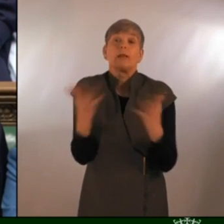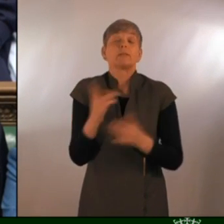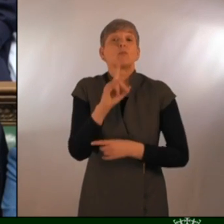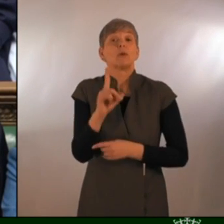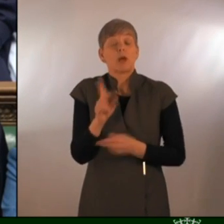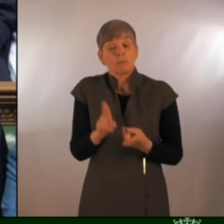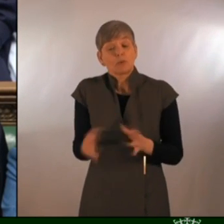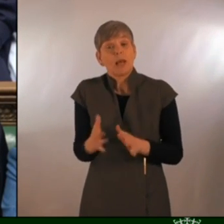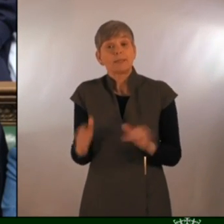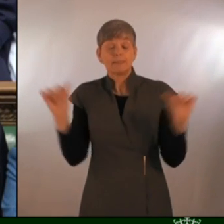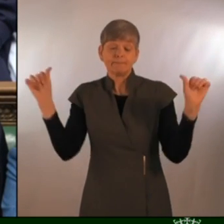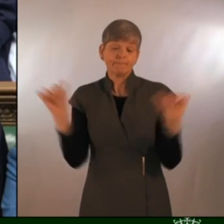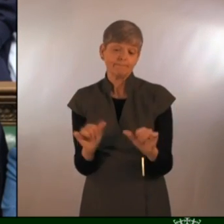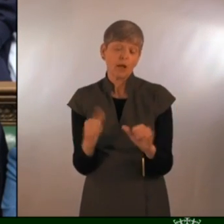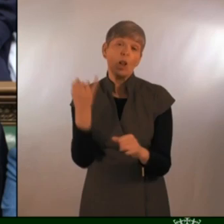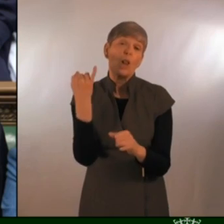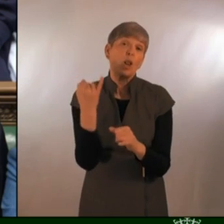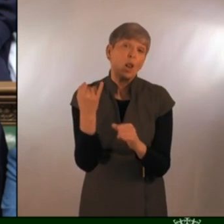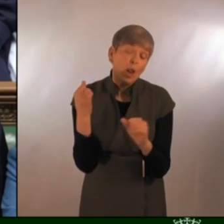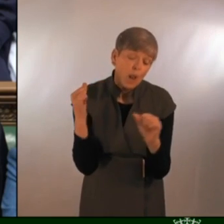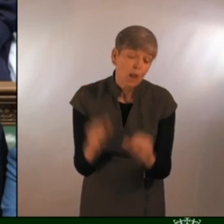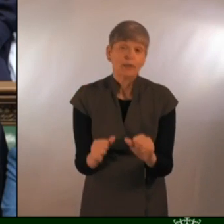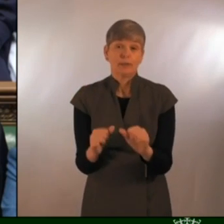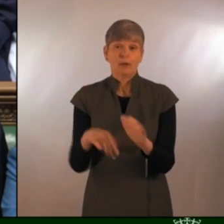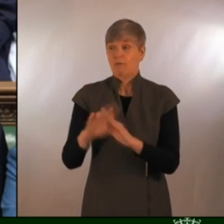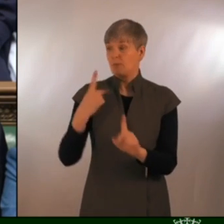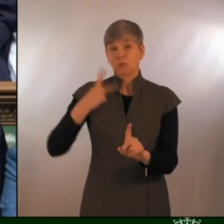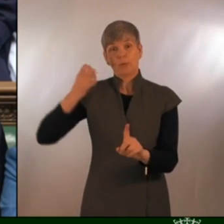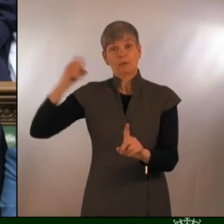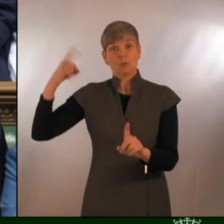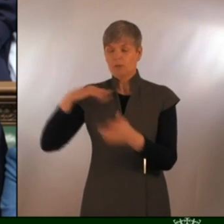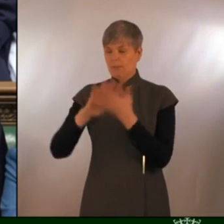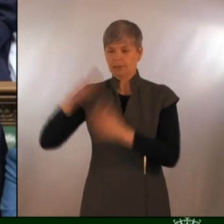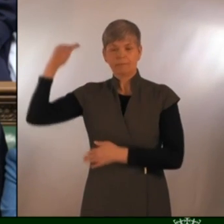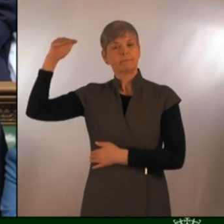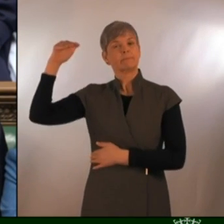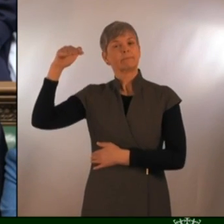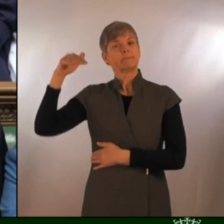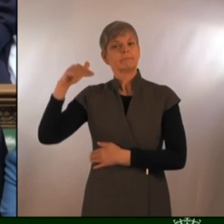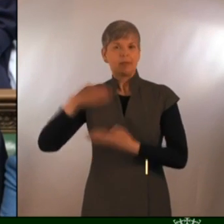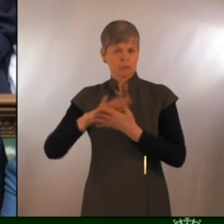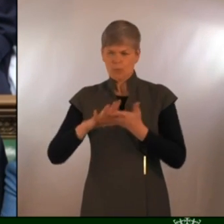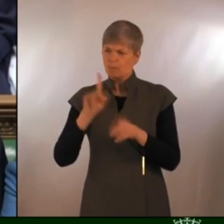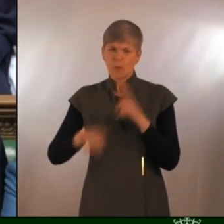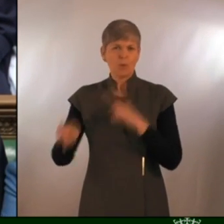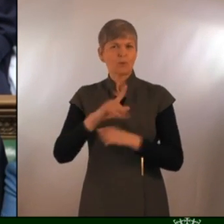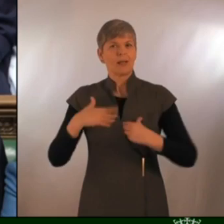its lowest level in this country since 2001, and on his since